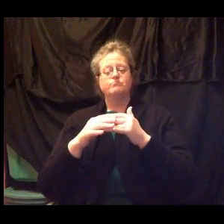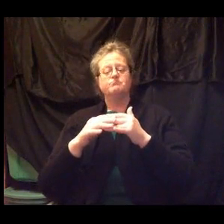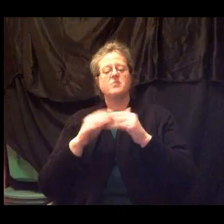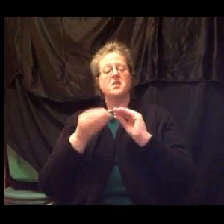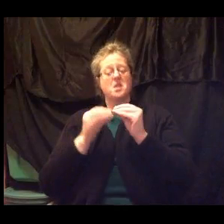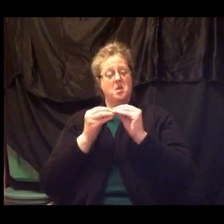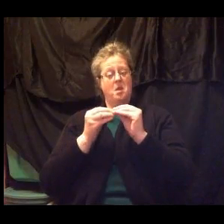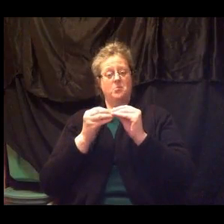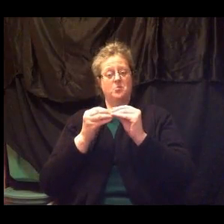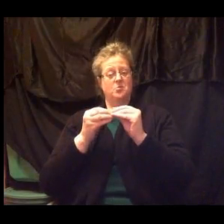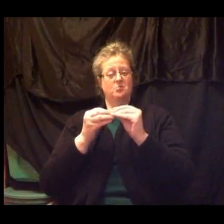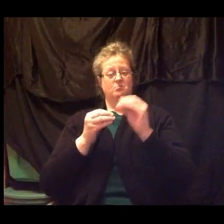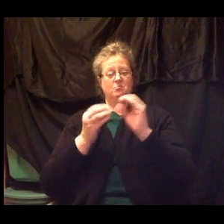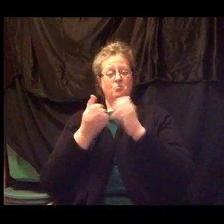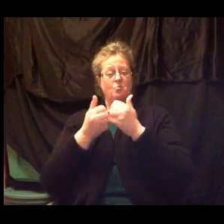natural numbers.